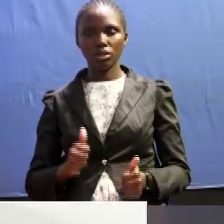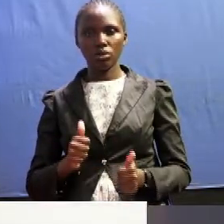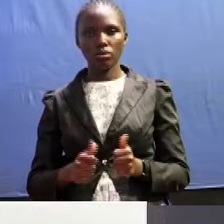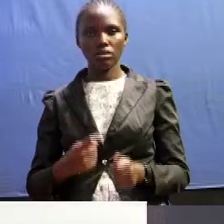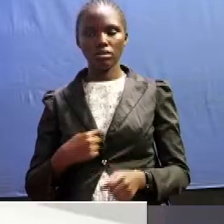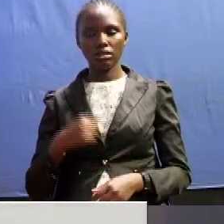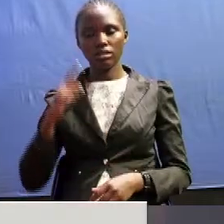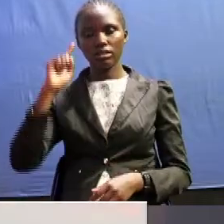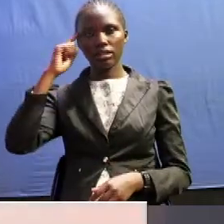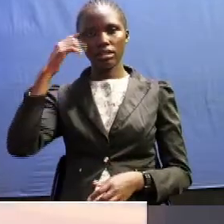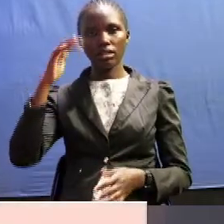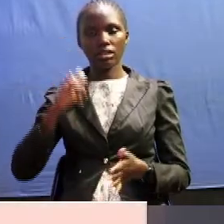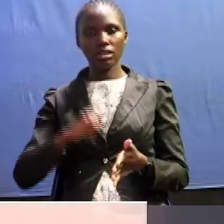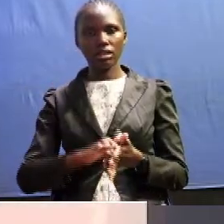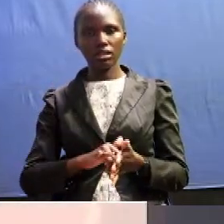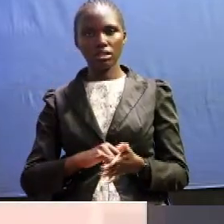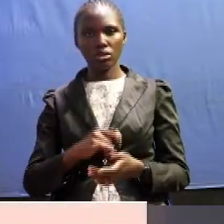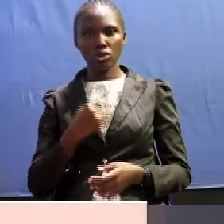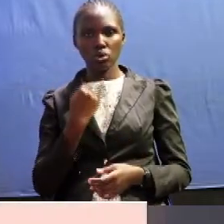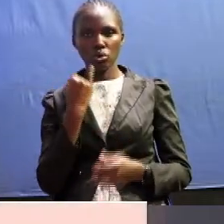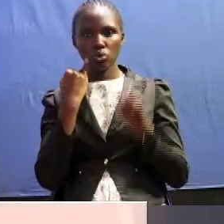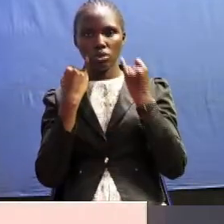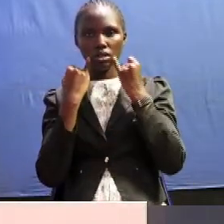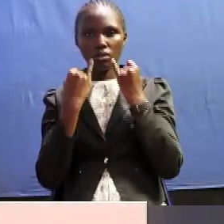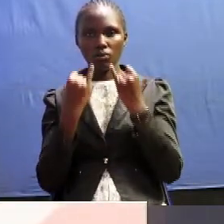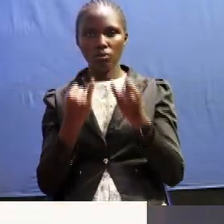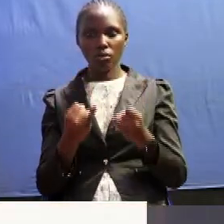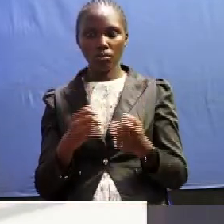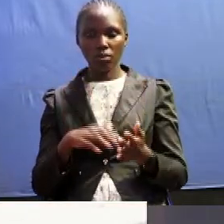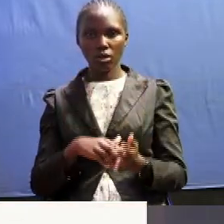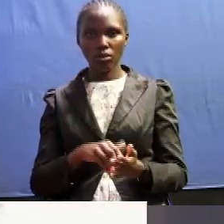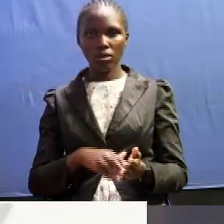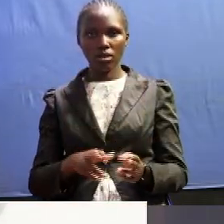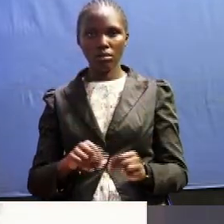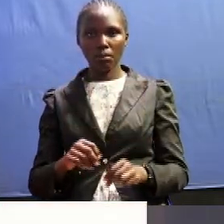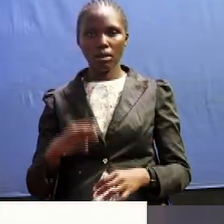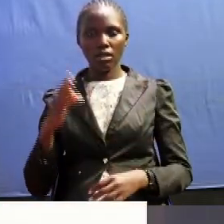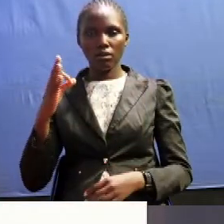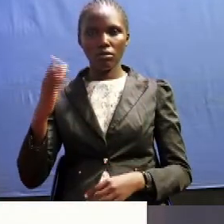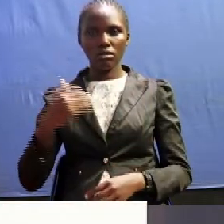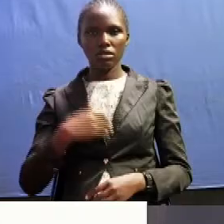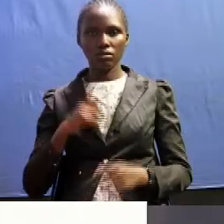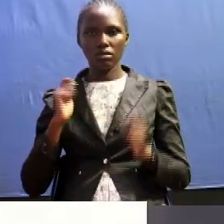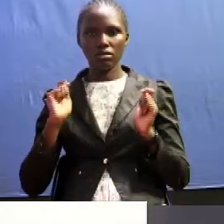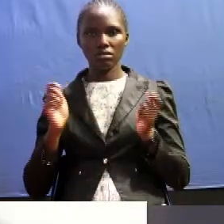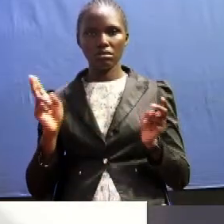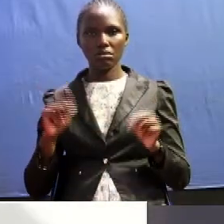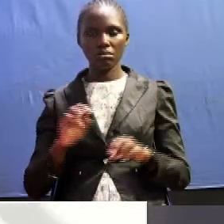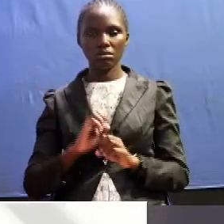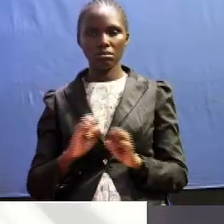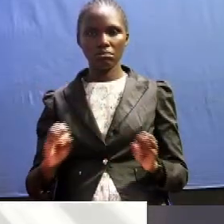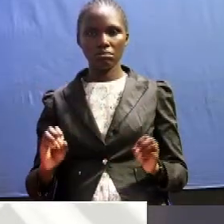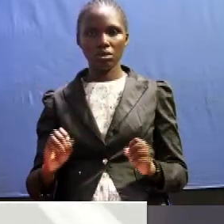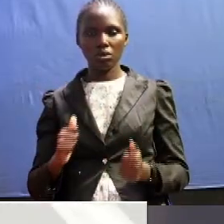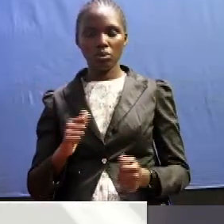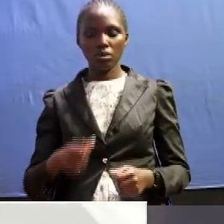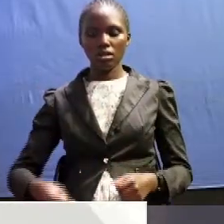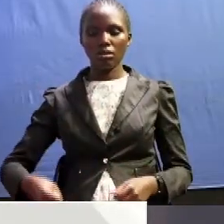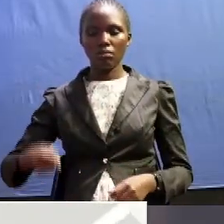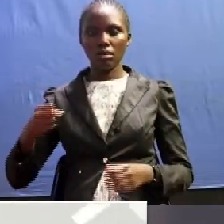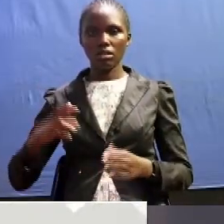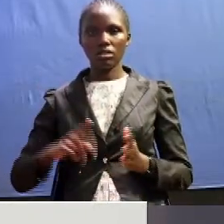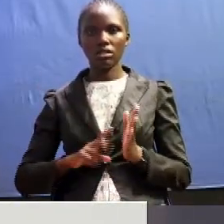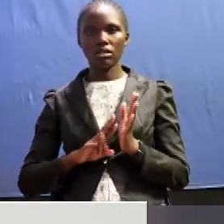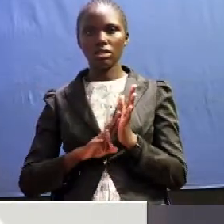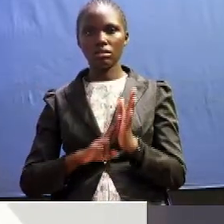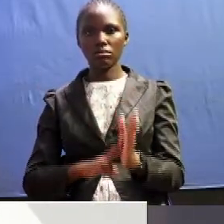that if we enhance public participation better, then going forward we are not going to see conflict where the budget presented in the